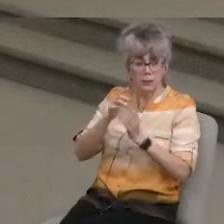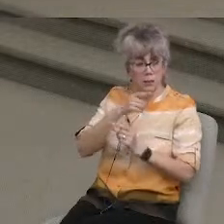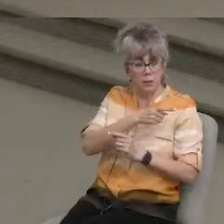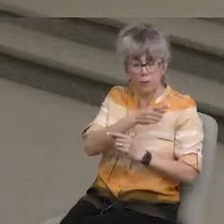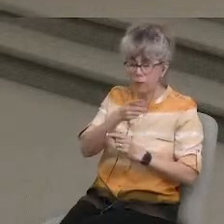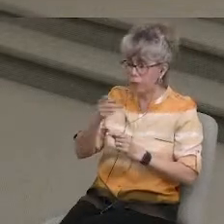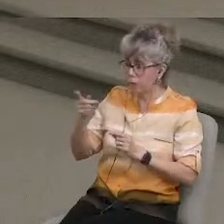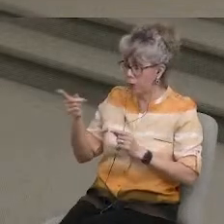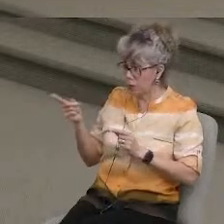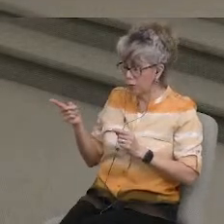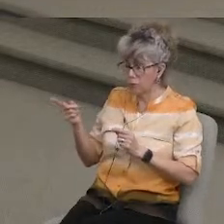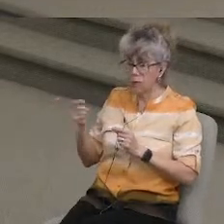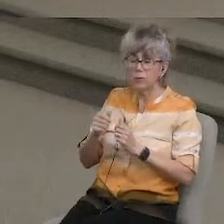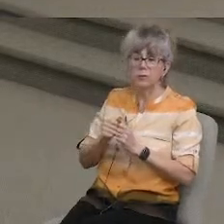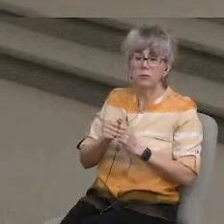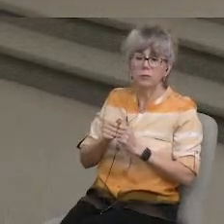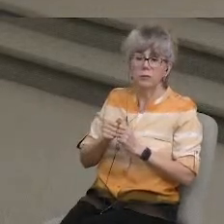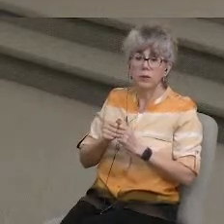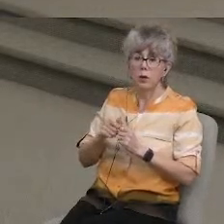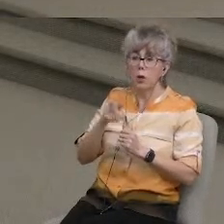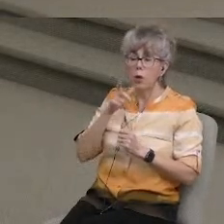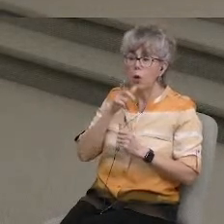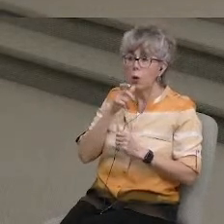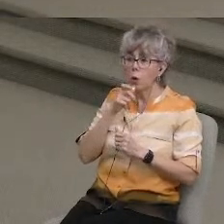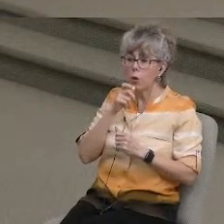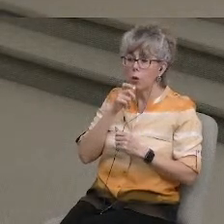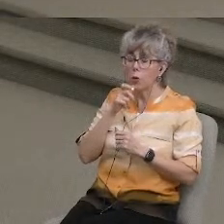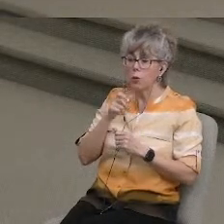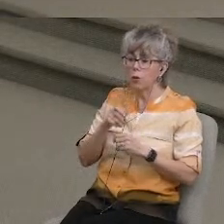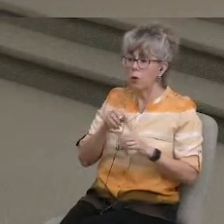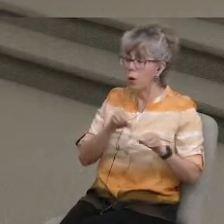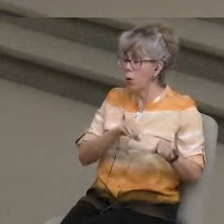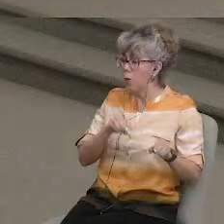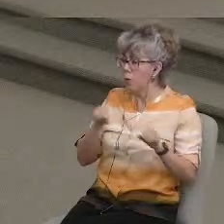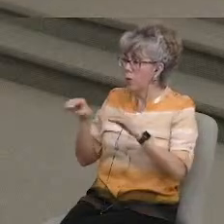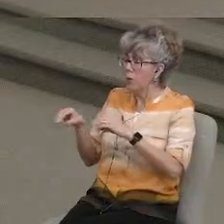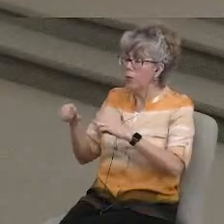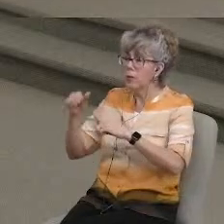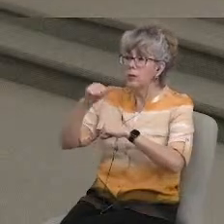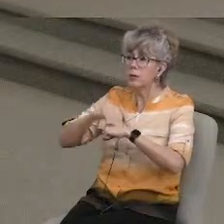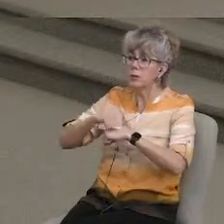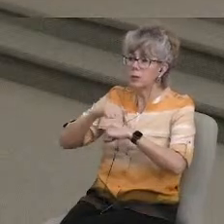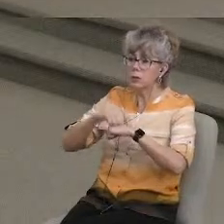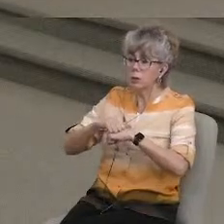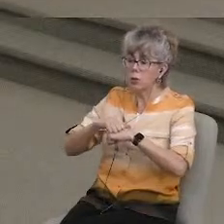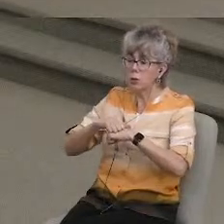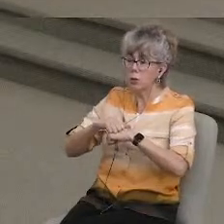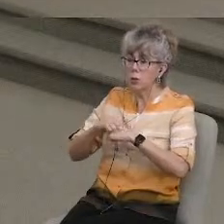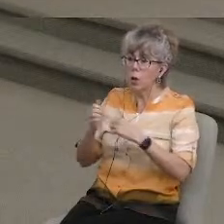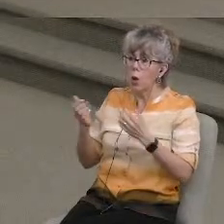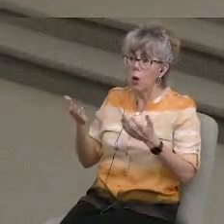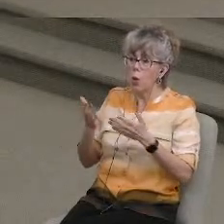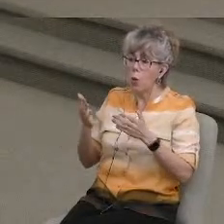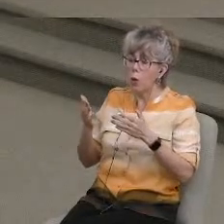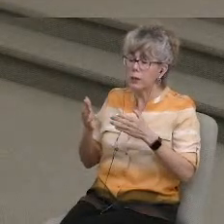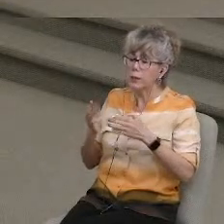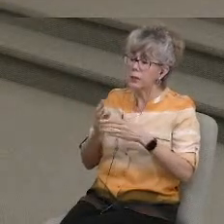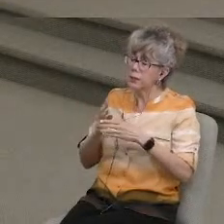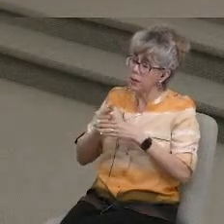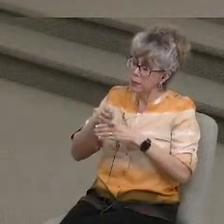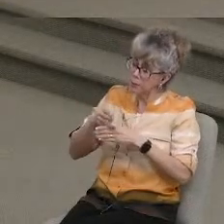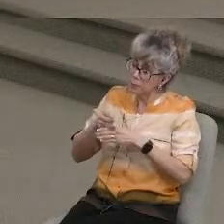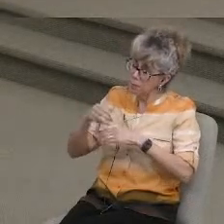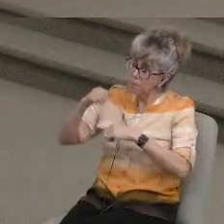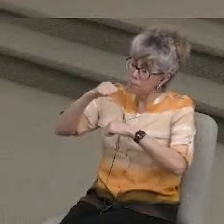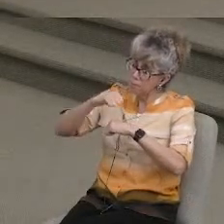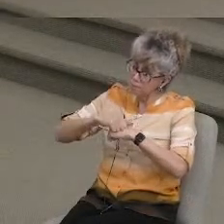question looms. Who will move the stone? What heavy, immovable stone is blocking your path from the